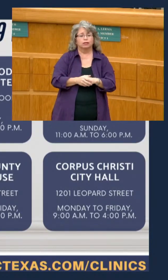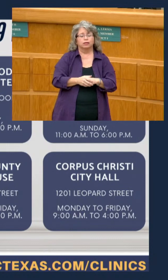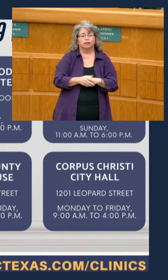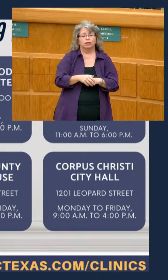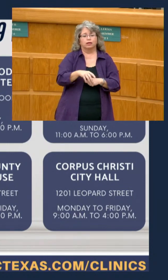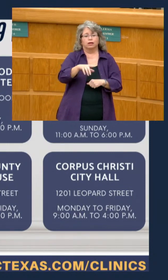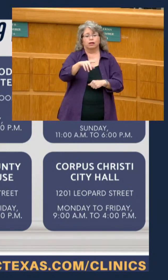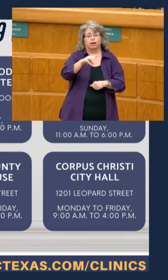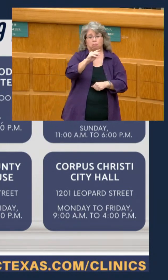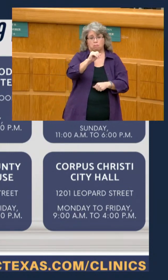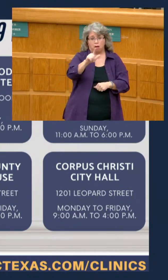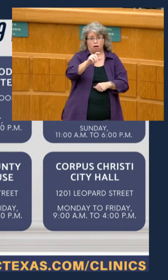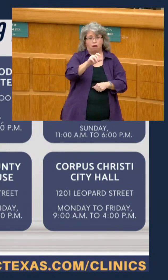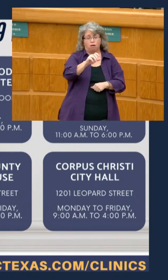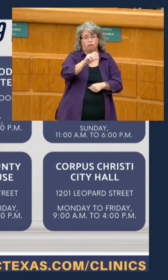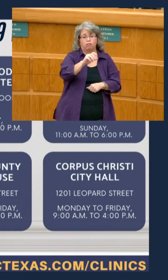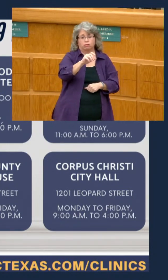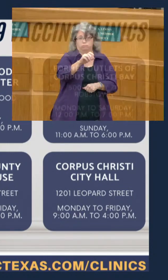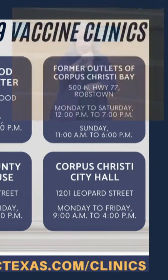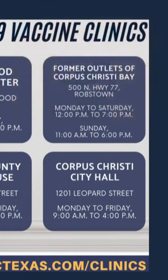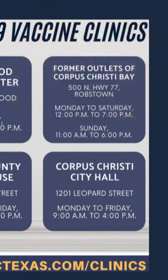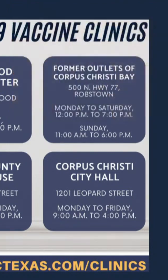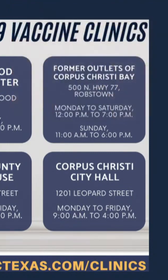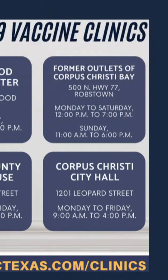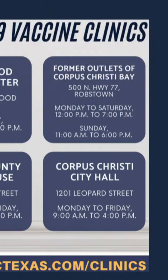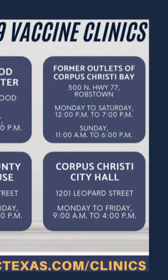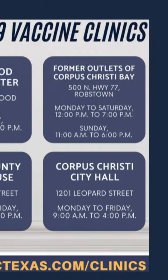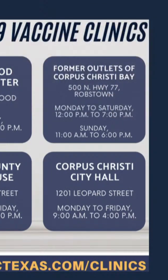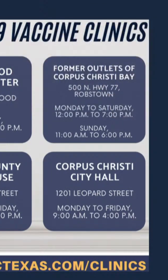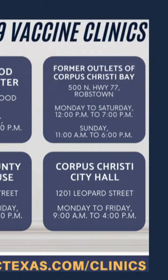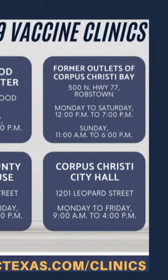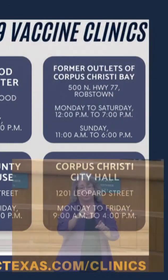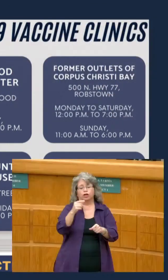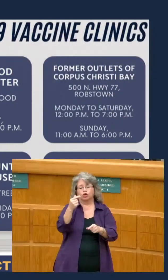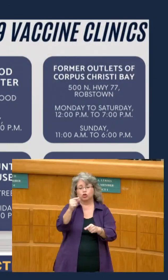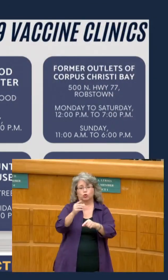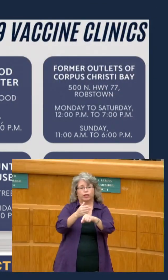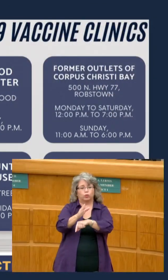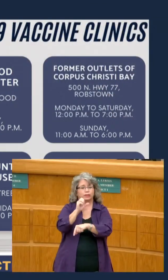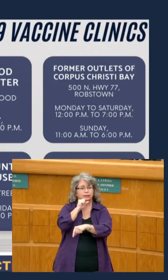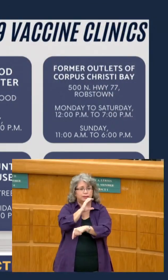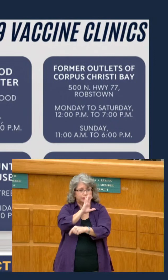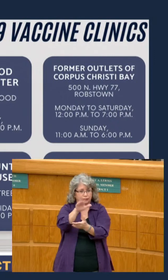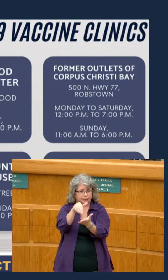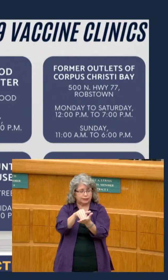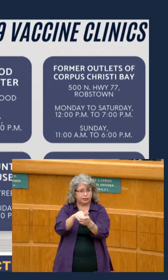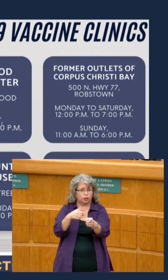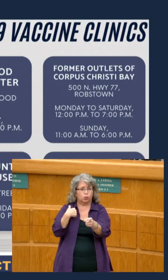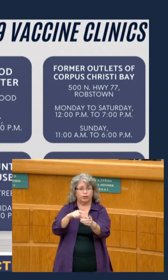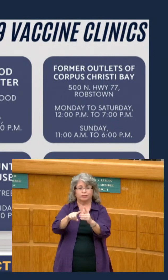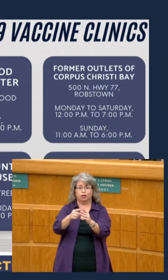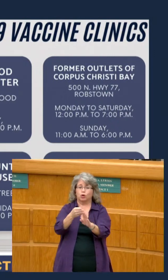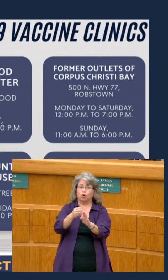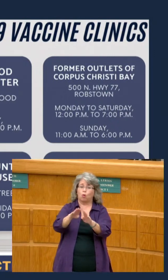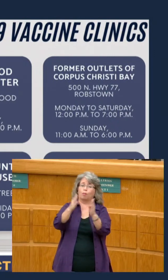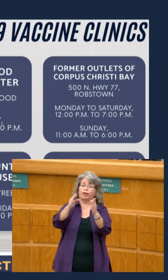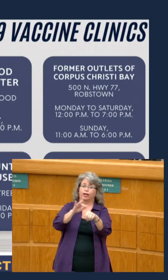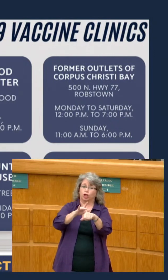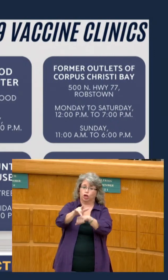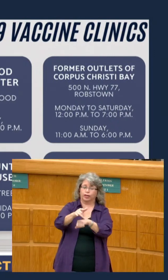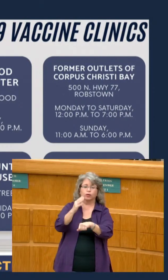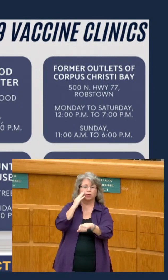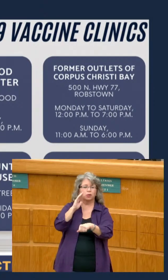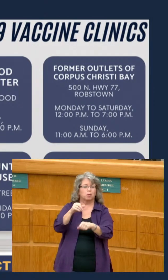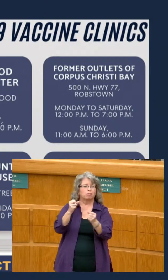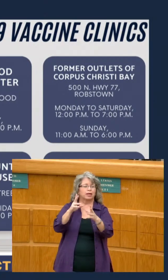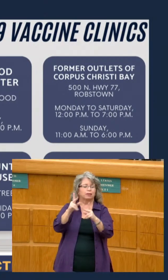the Greenwood Senior Center. We actually started opening this early from 8 to 5 because we know a lot of people enjoy coming out